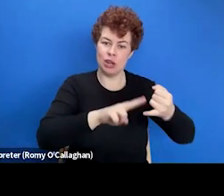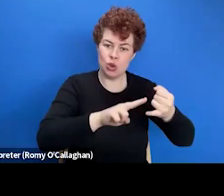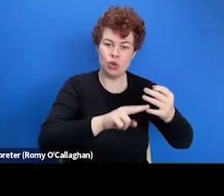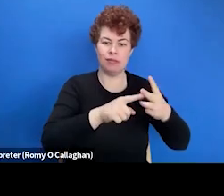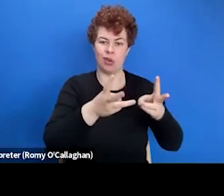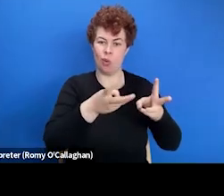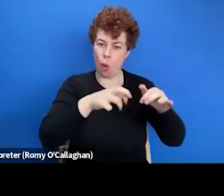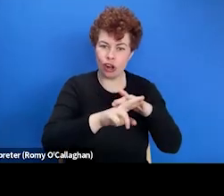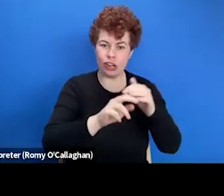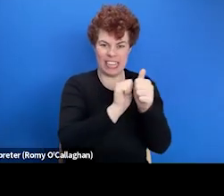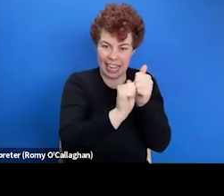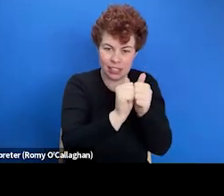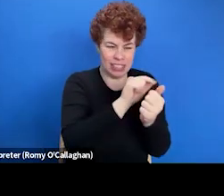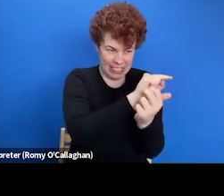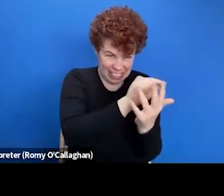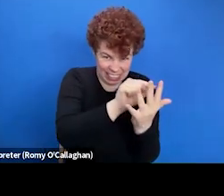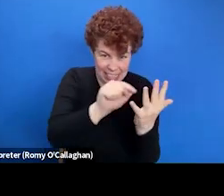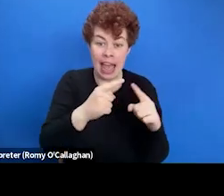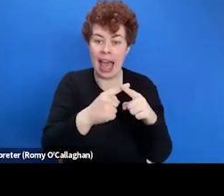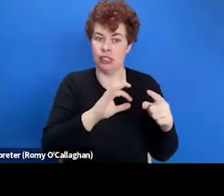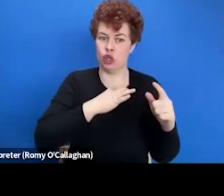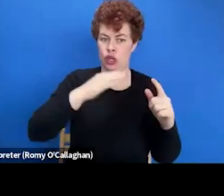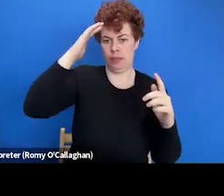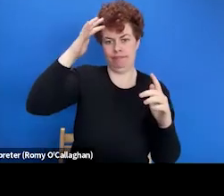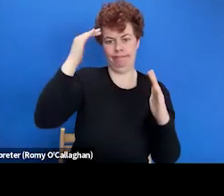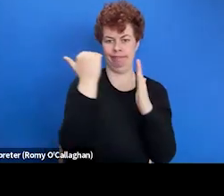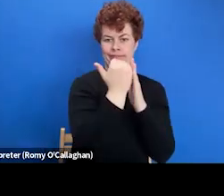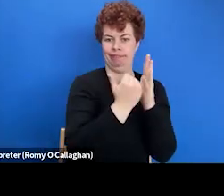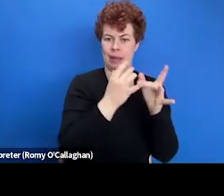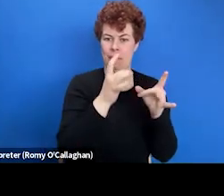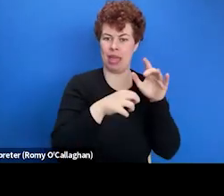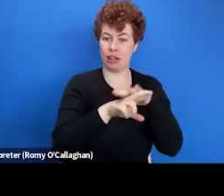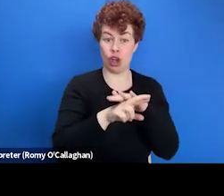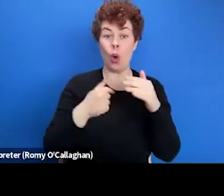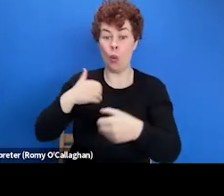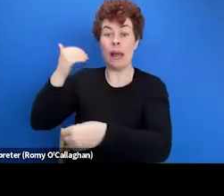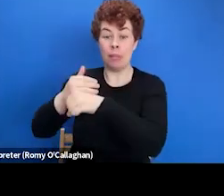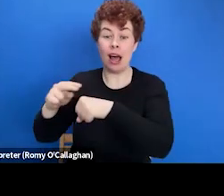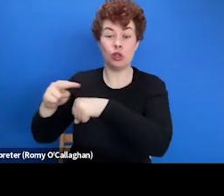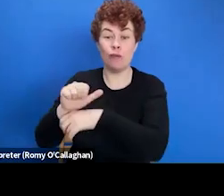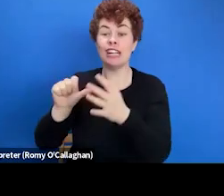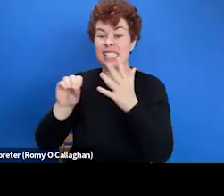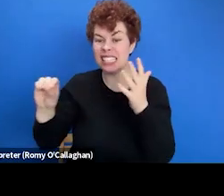activists on the ground, and also principled policymakers. We managed to block almost 600 tons of military grade